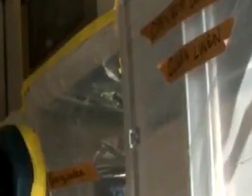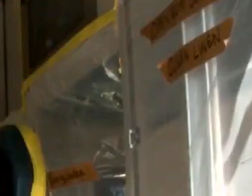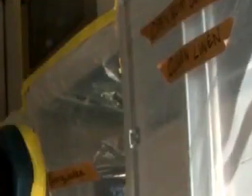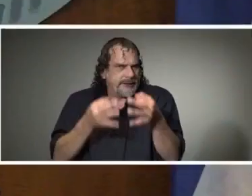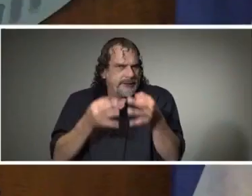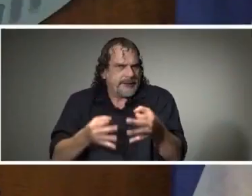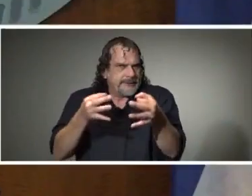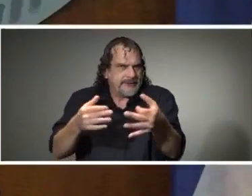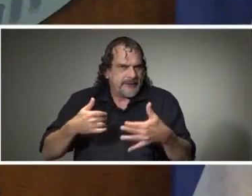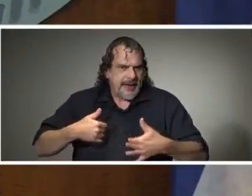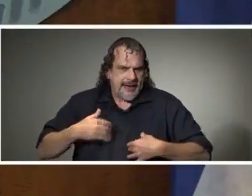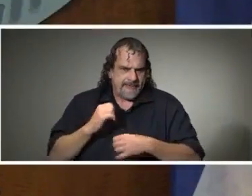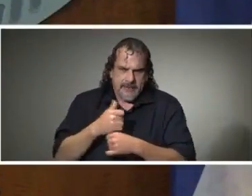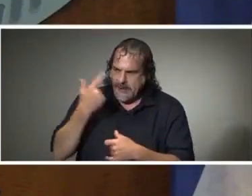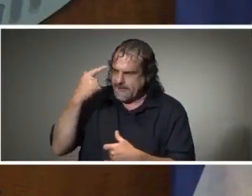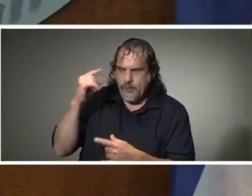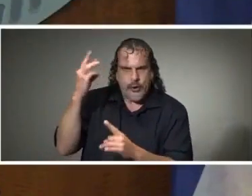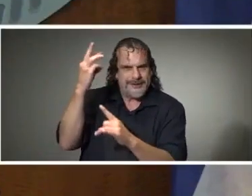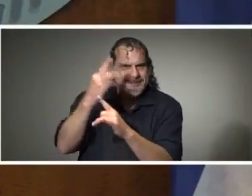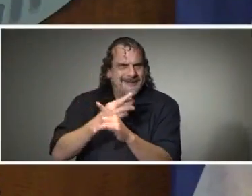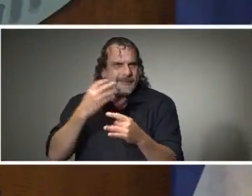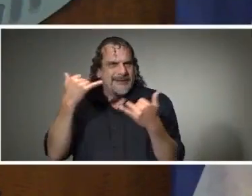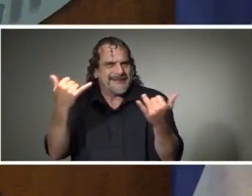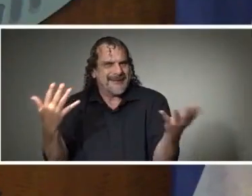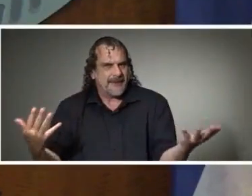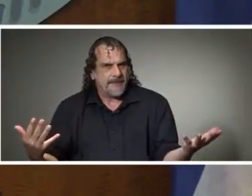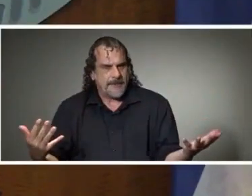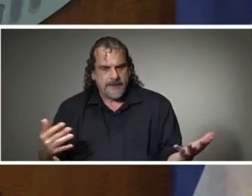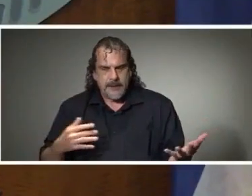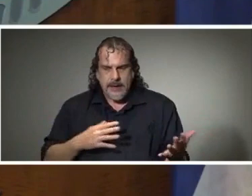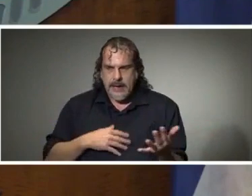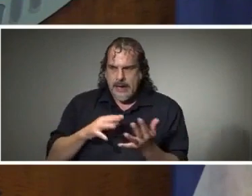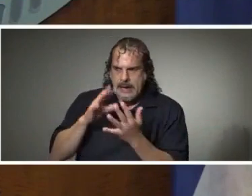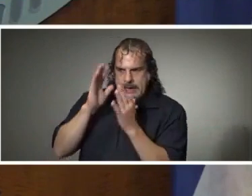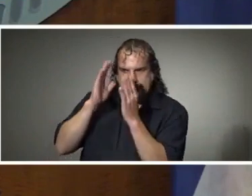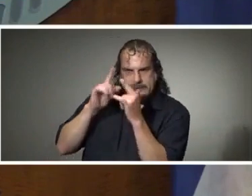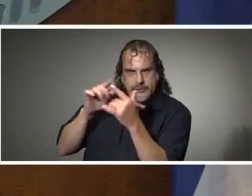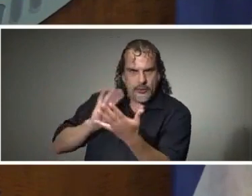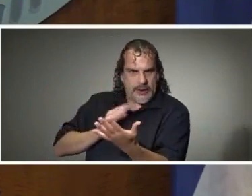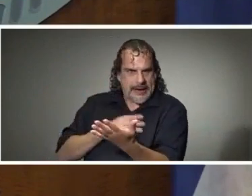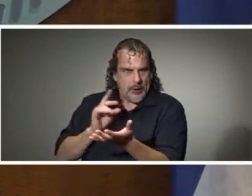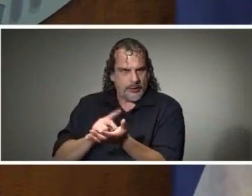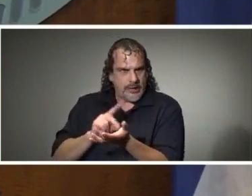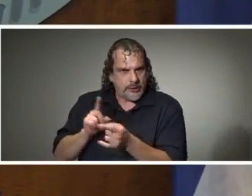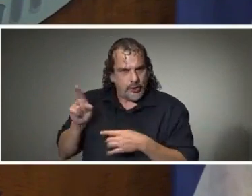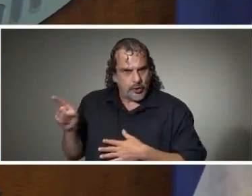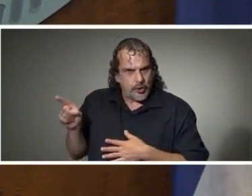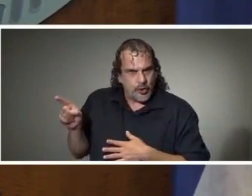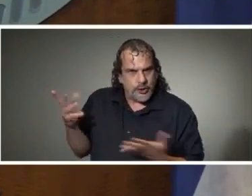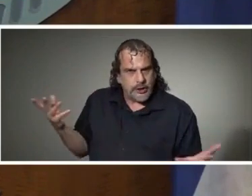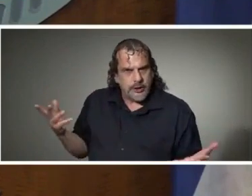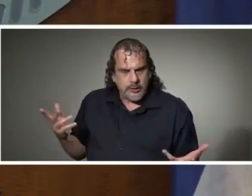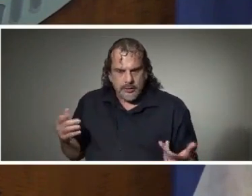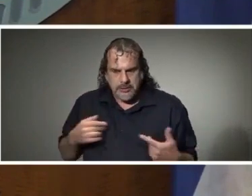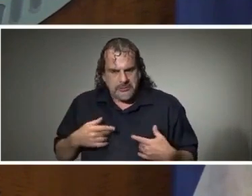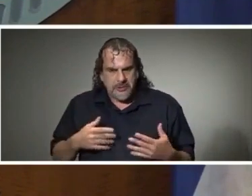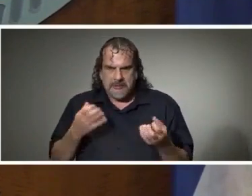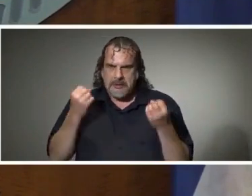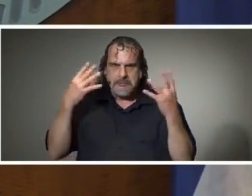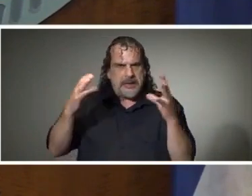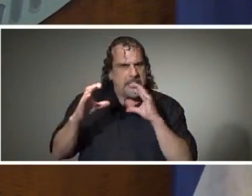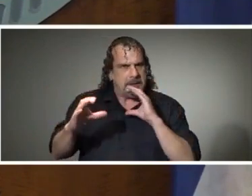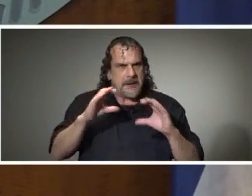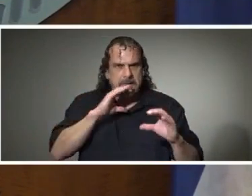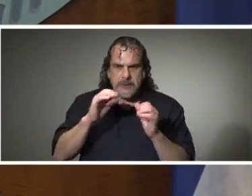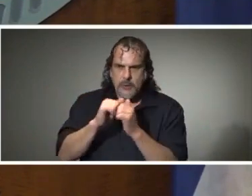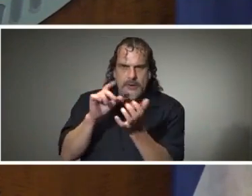today. What I will tell you is that I listened to the advice of our public health experts. We had conversations with Dr. Birx,